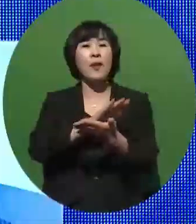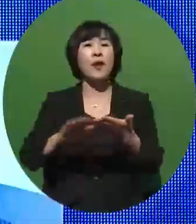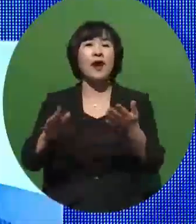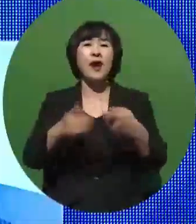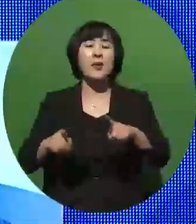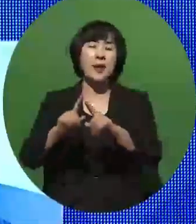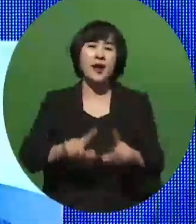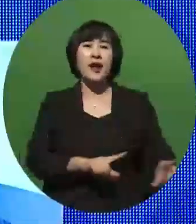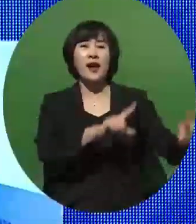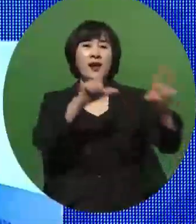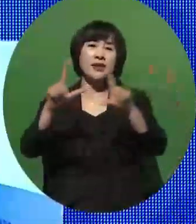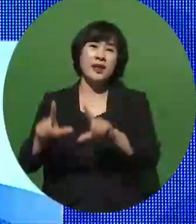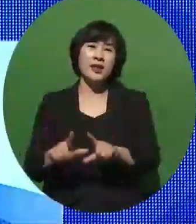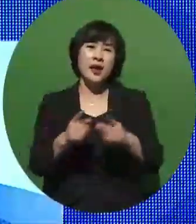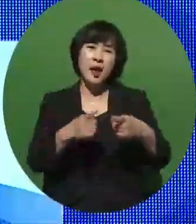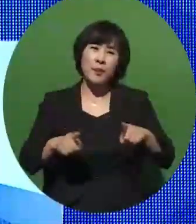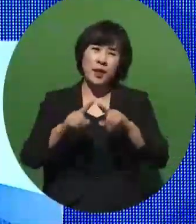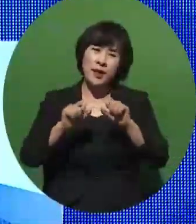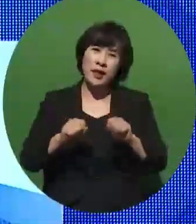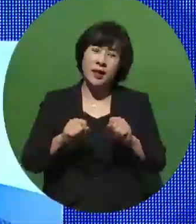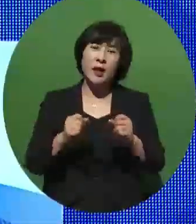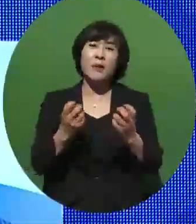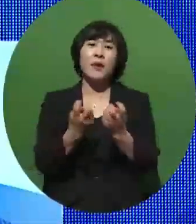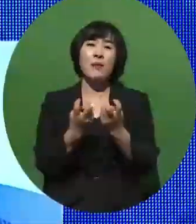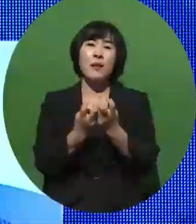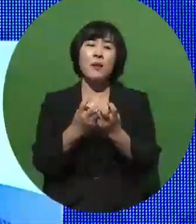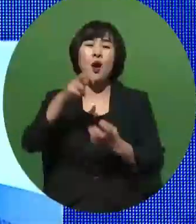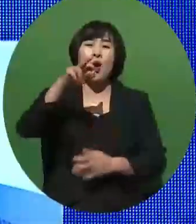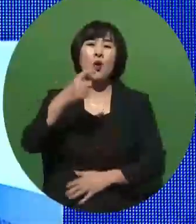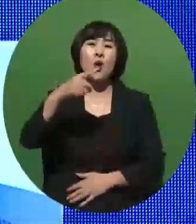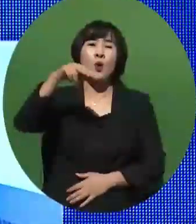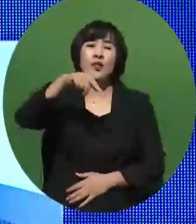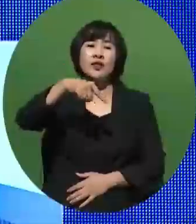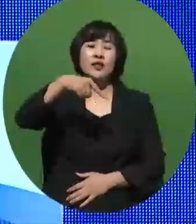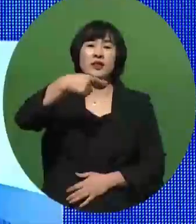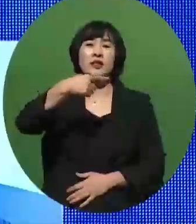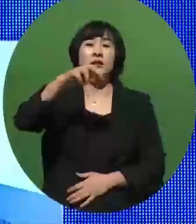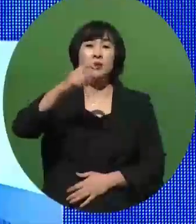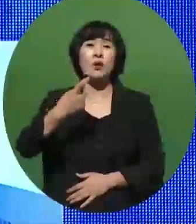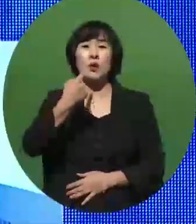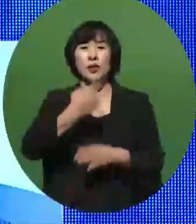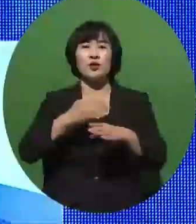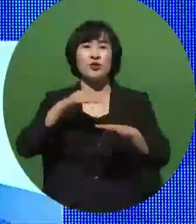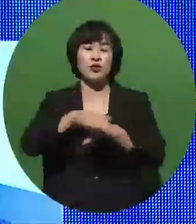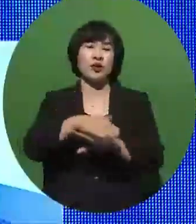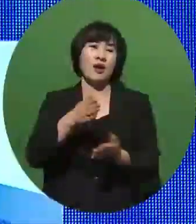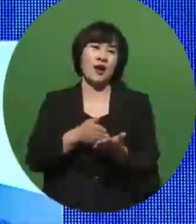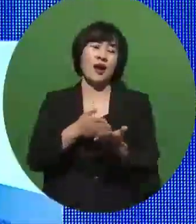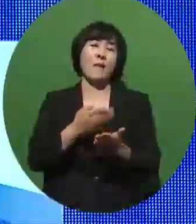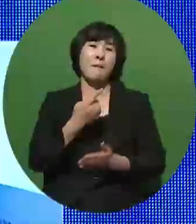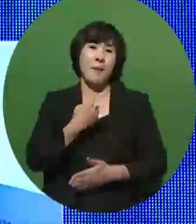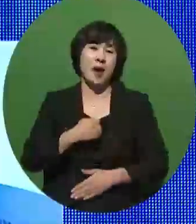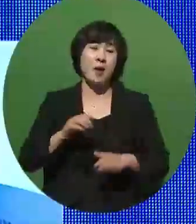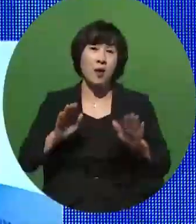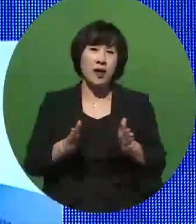historical narrative of a human conquest over nature in modern